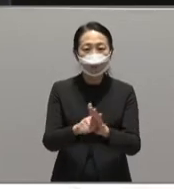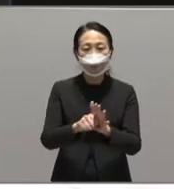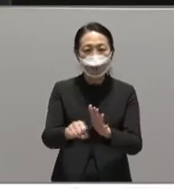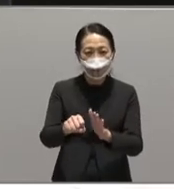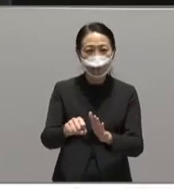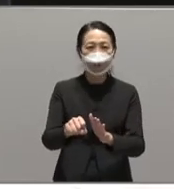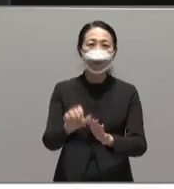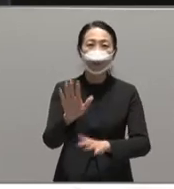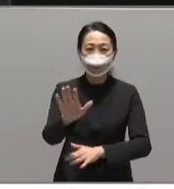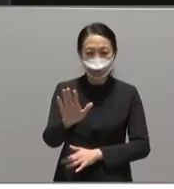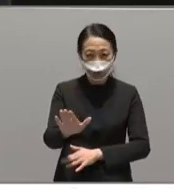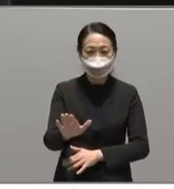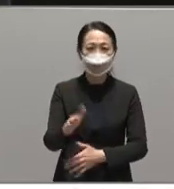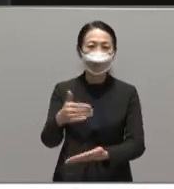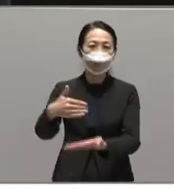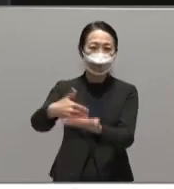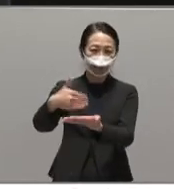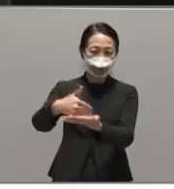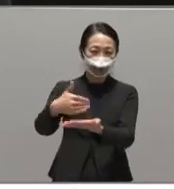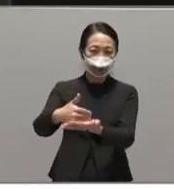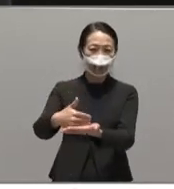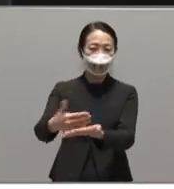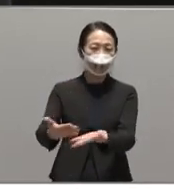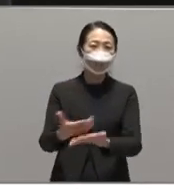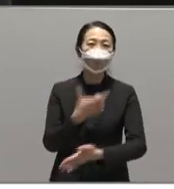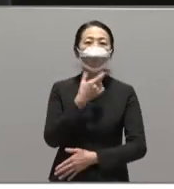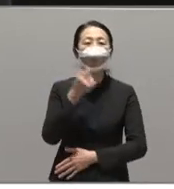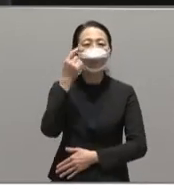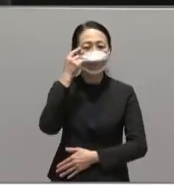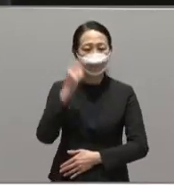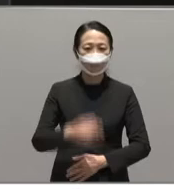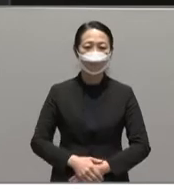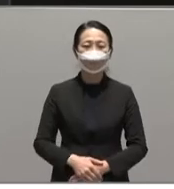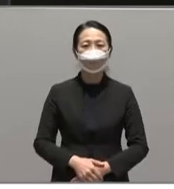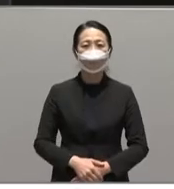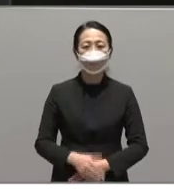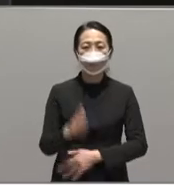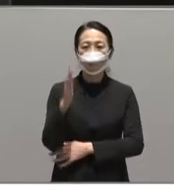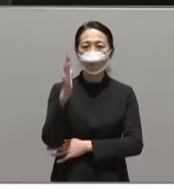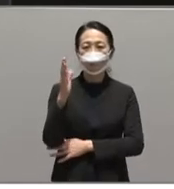forests, how they can help improve human health.